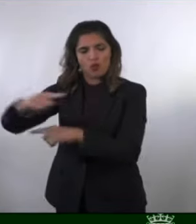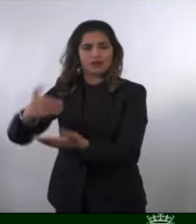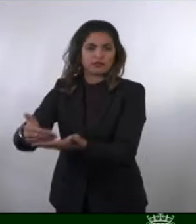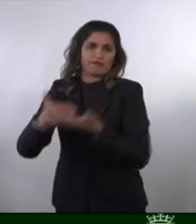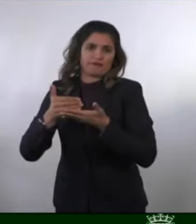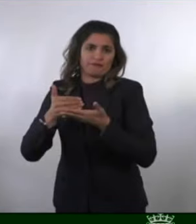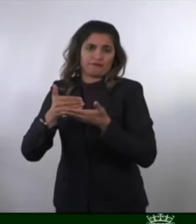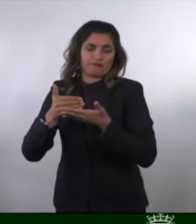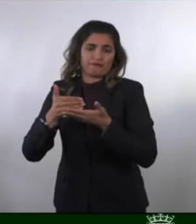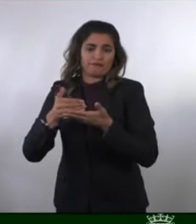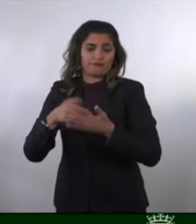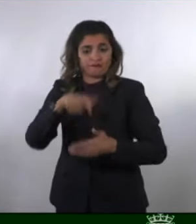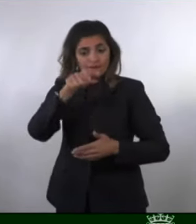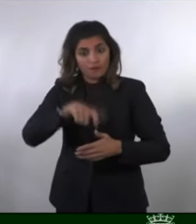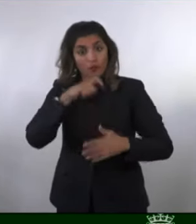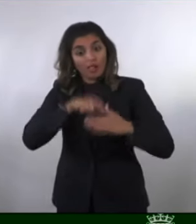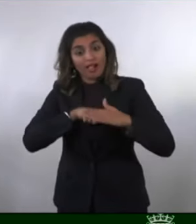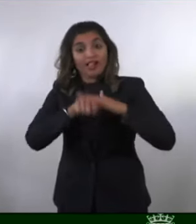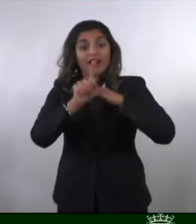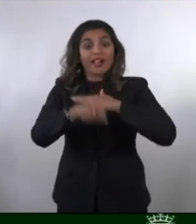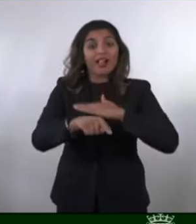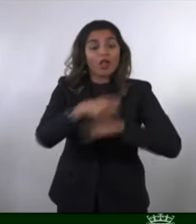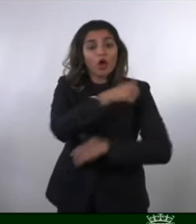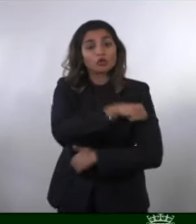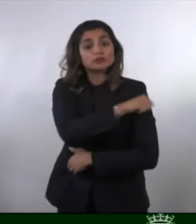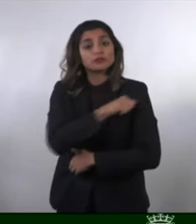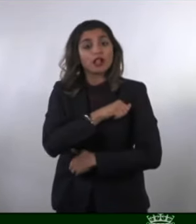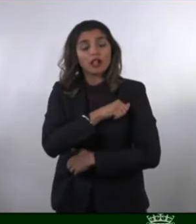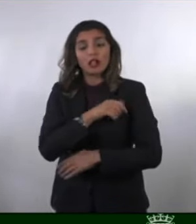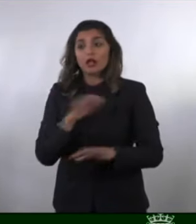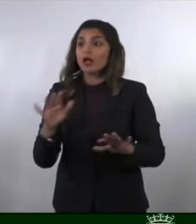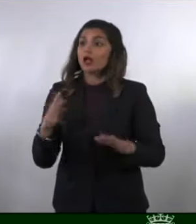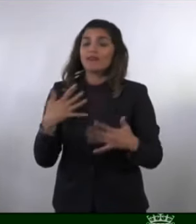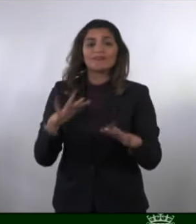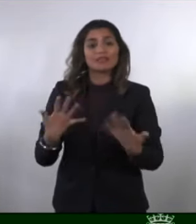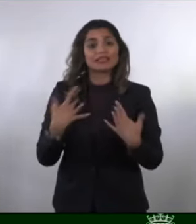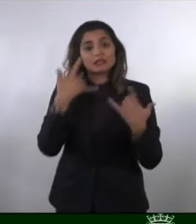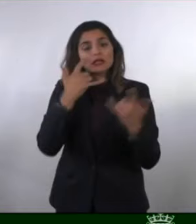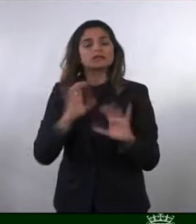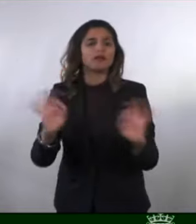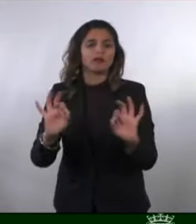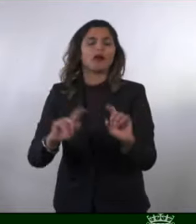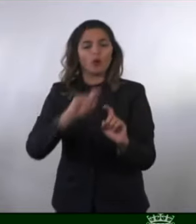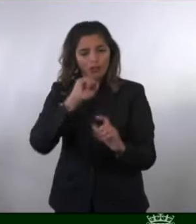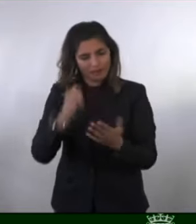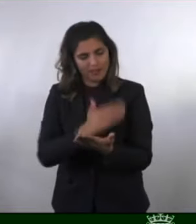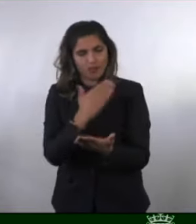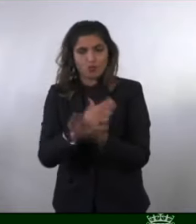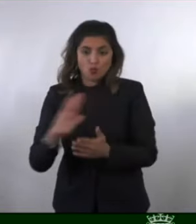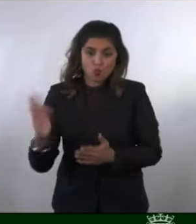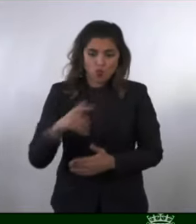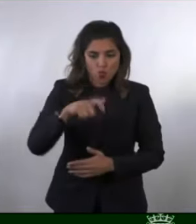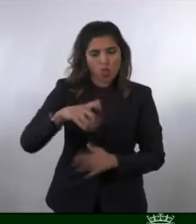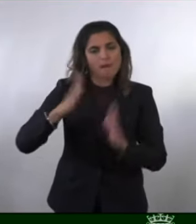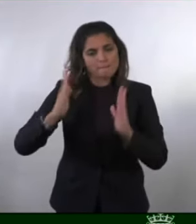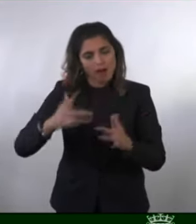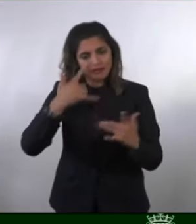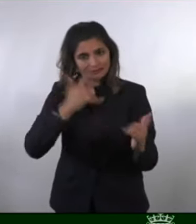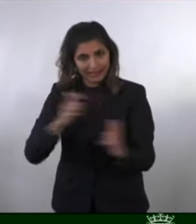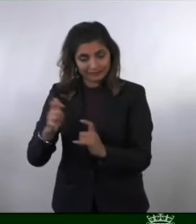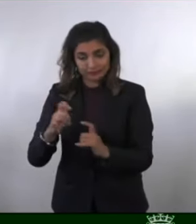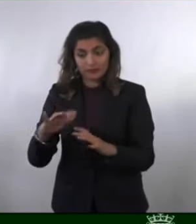hospital without a test, and those who do need to leave hospital with a positive test must be isolated in